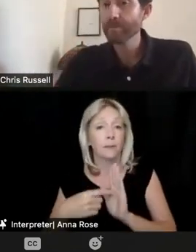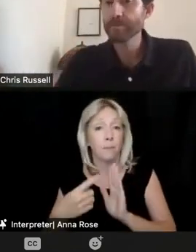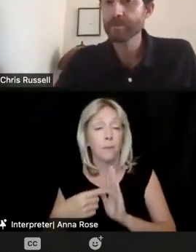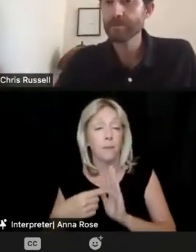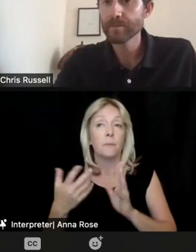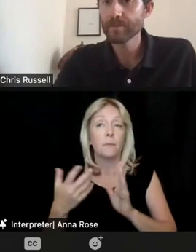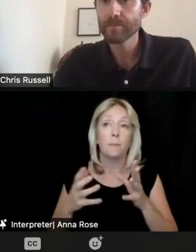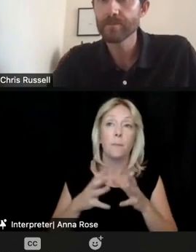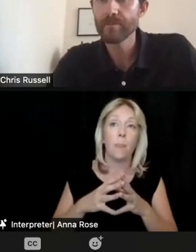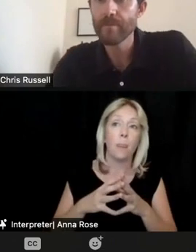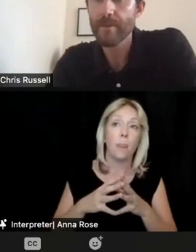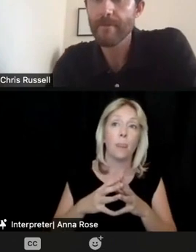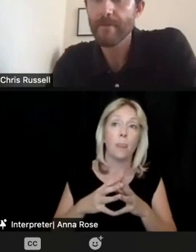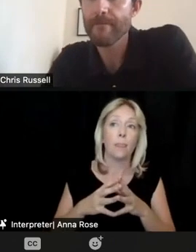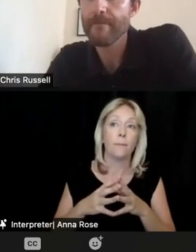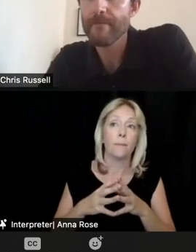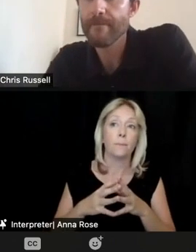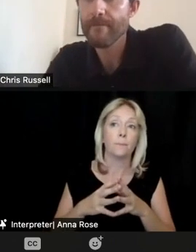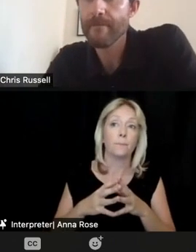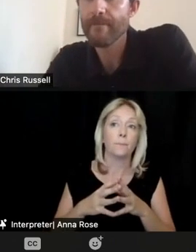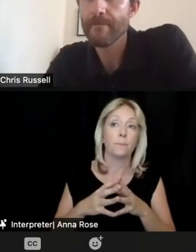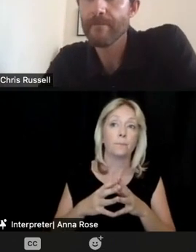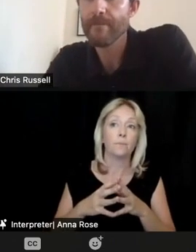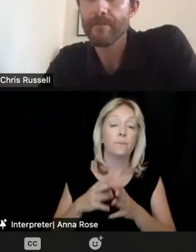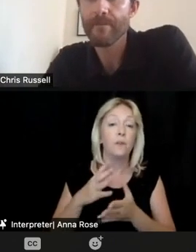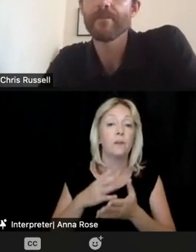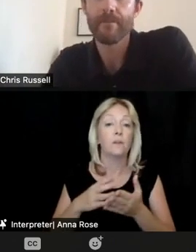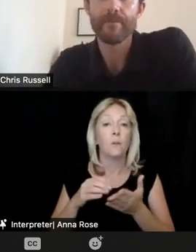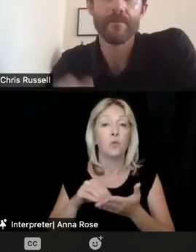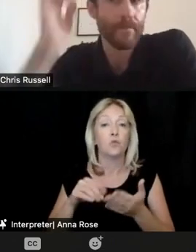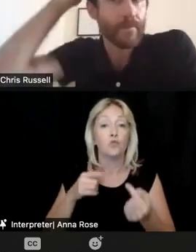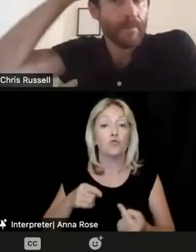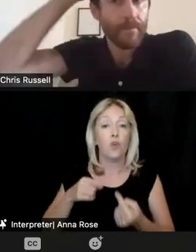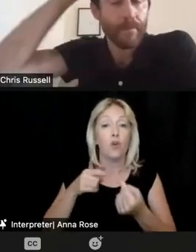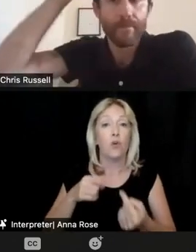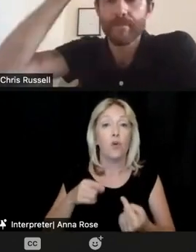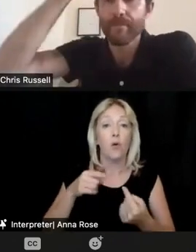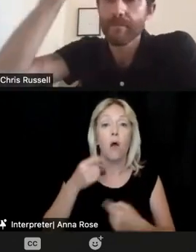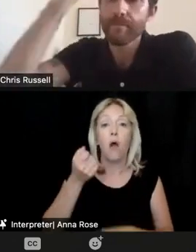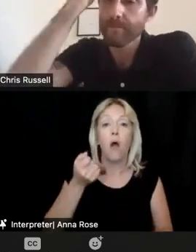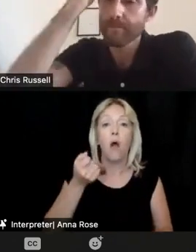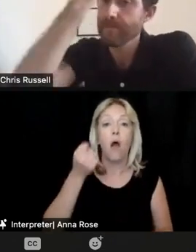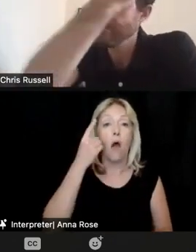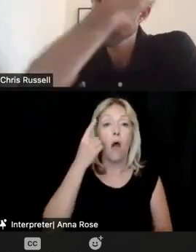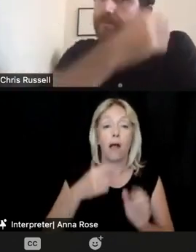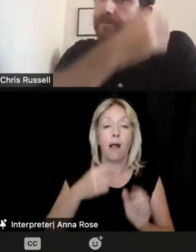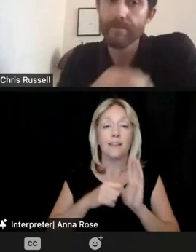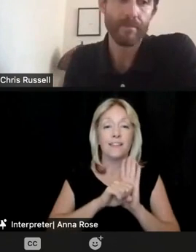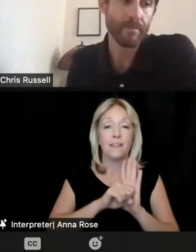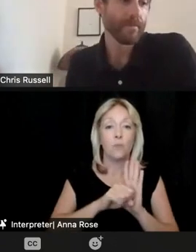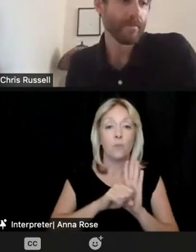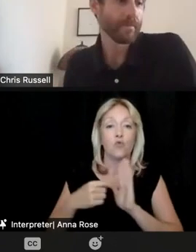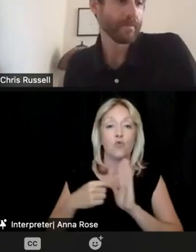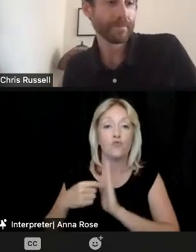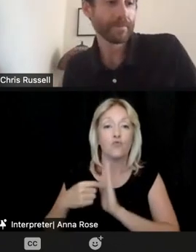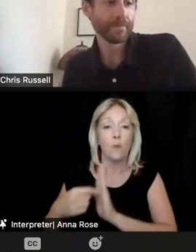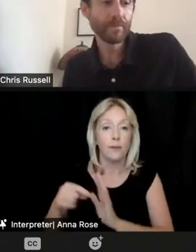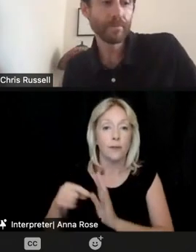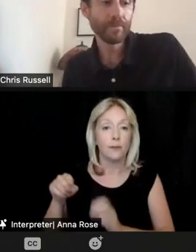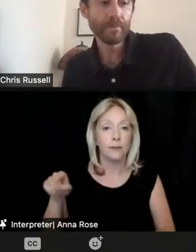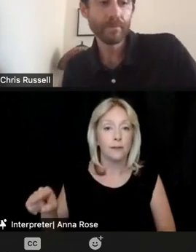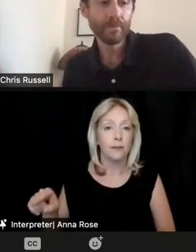what the issue in getting to this point, in recognizing that symbol refers to the referent, is if